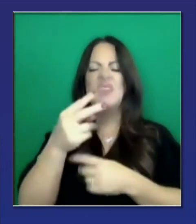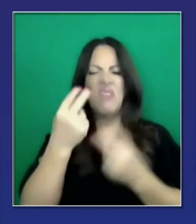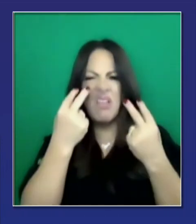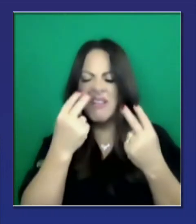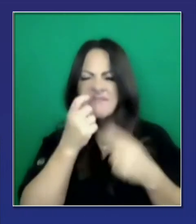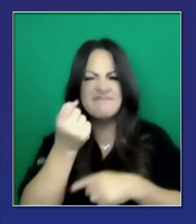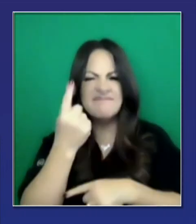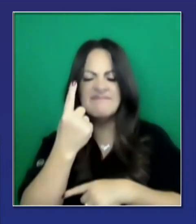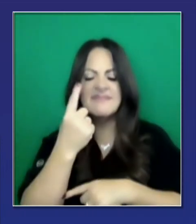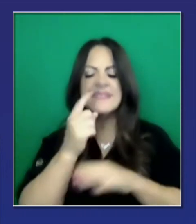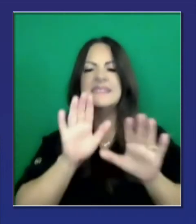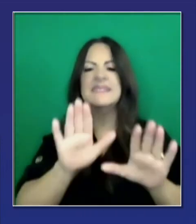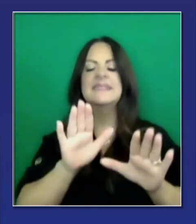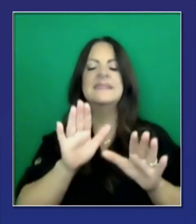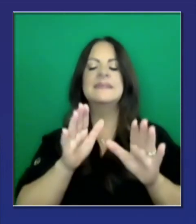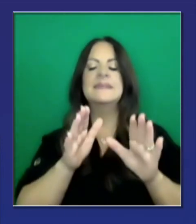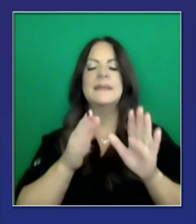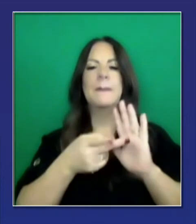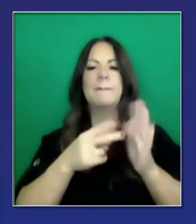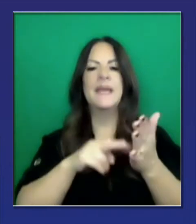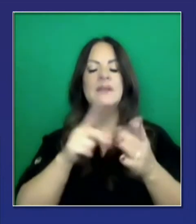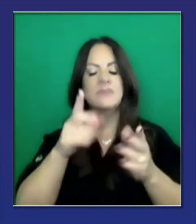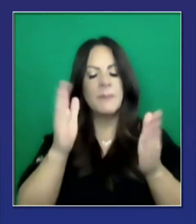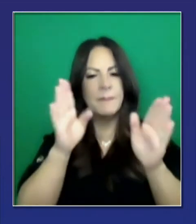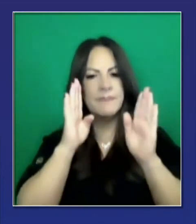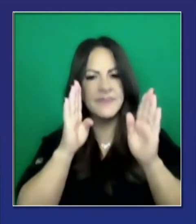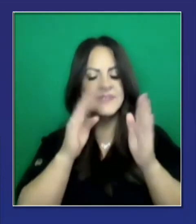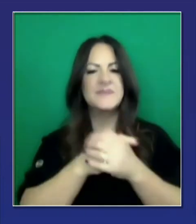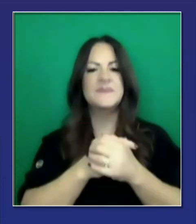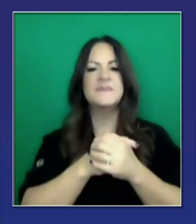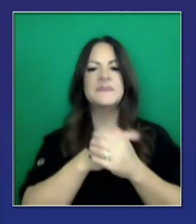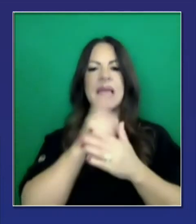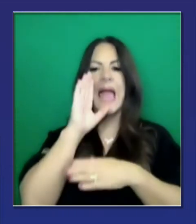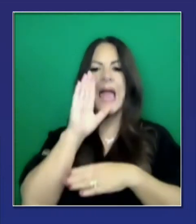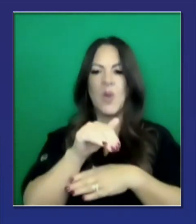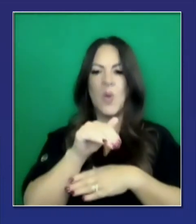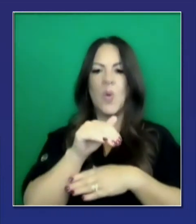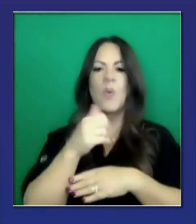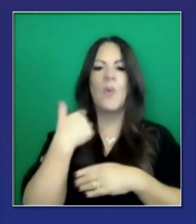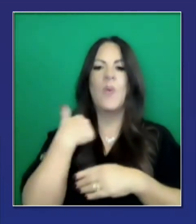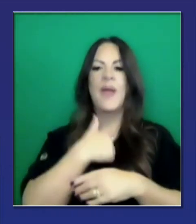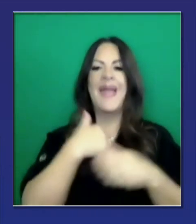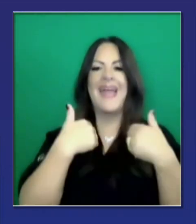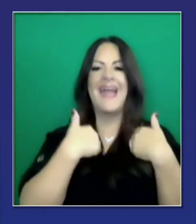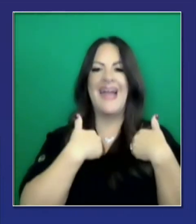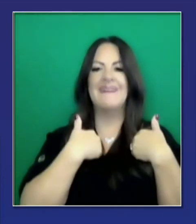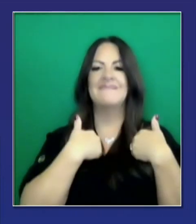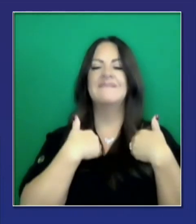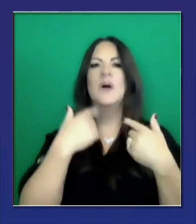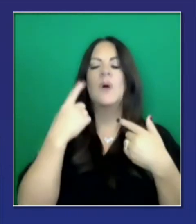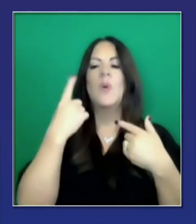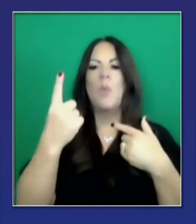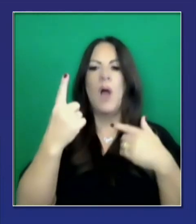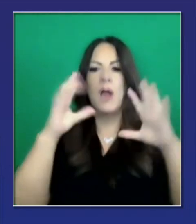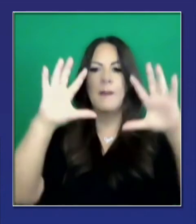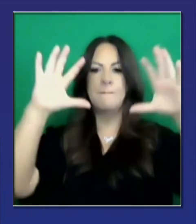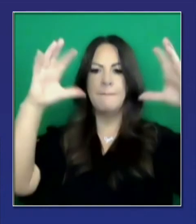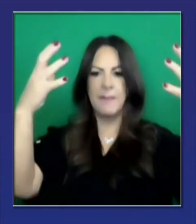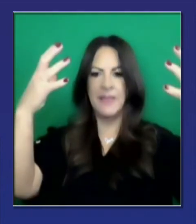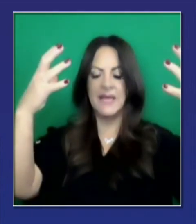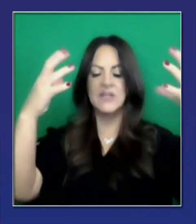haven't lost you, you might not be paying attention, except to say there's populations, top line, and there's subpopulations.